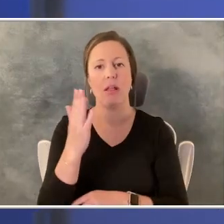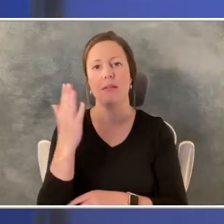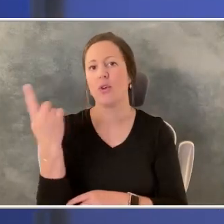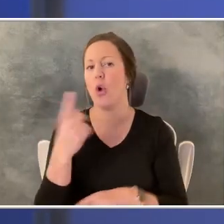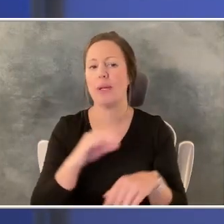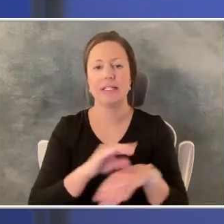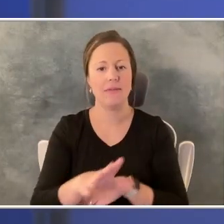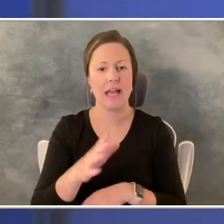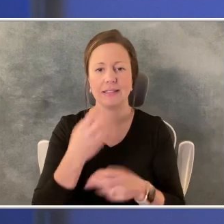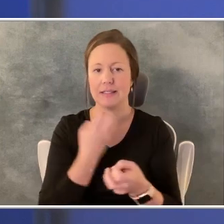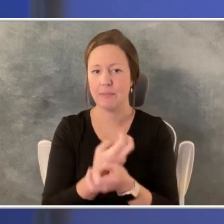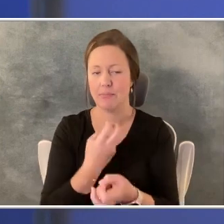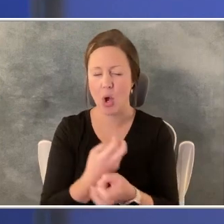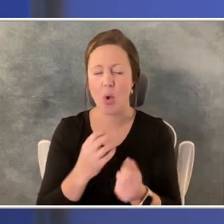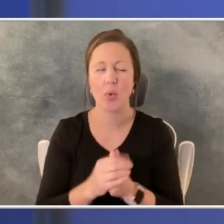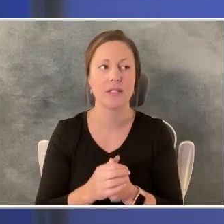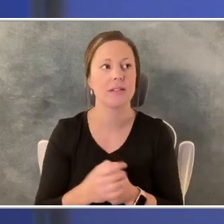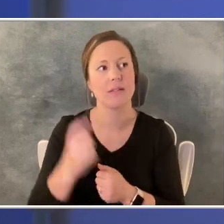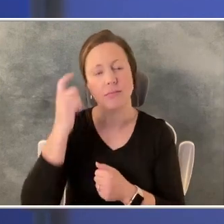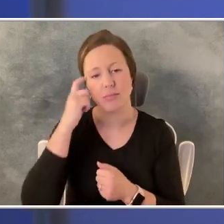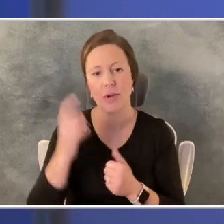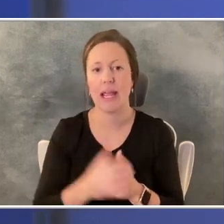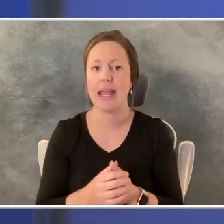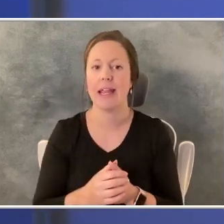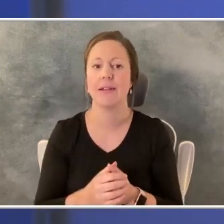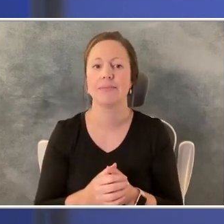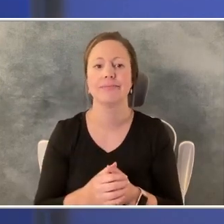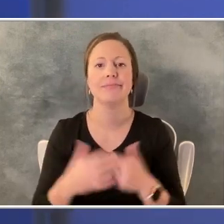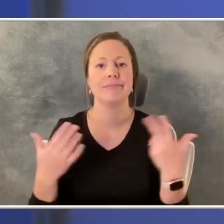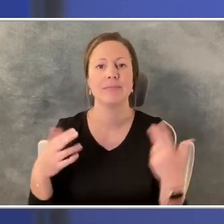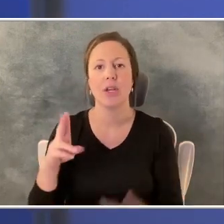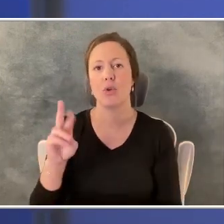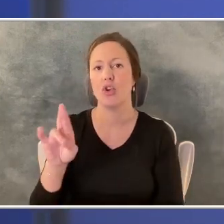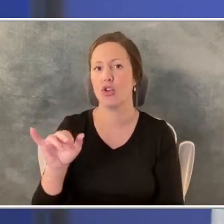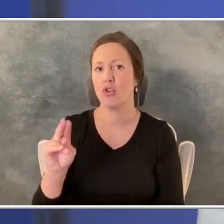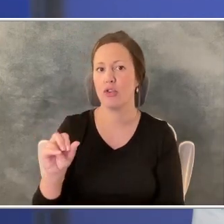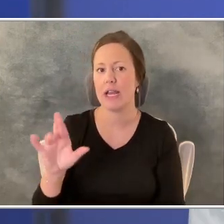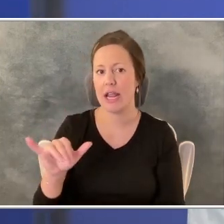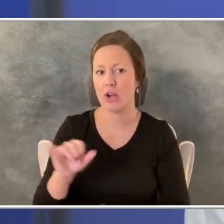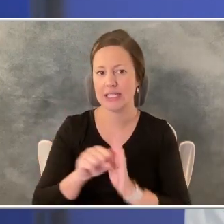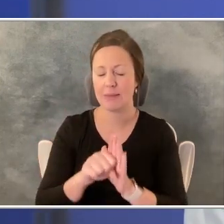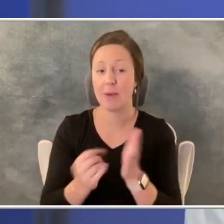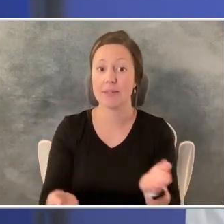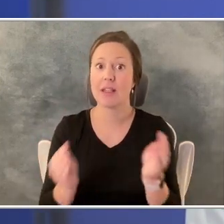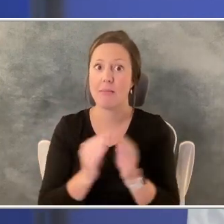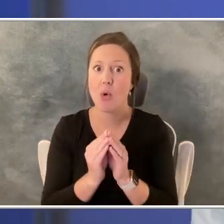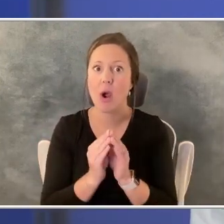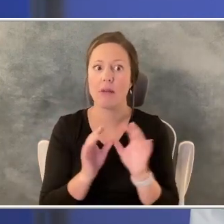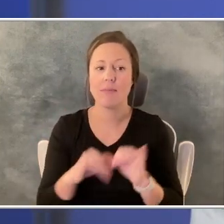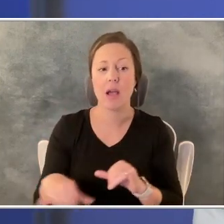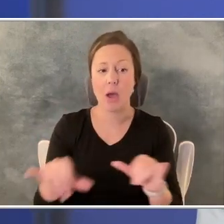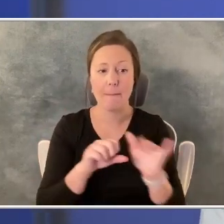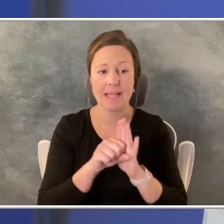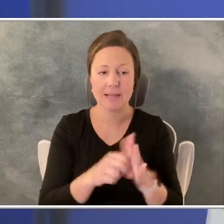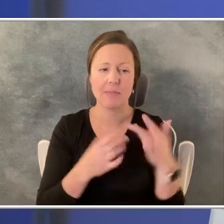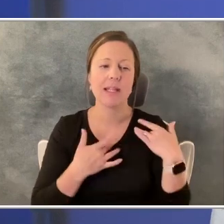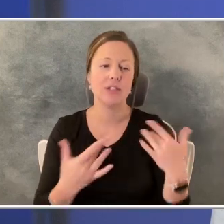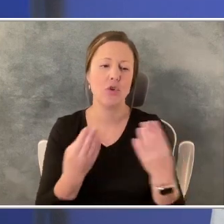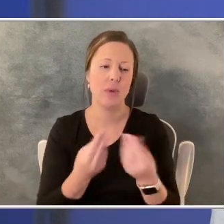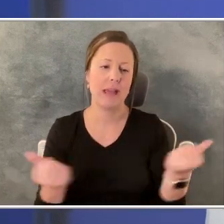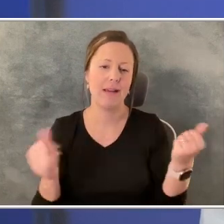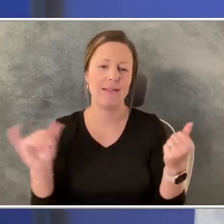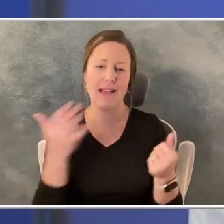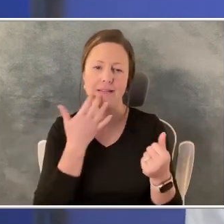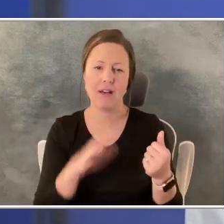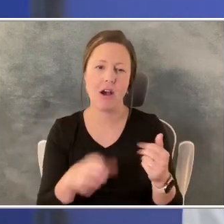is always going to affect your brain, your genital urinary system. The more cliche symptoms, do tend to eventually end, like the hot flashes.